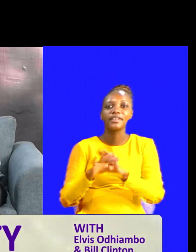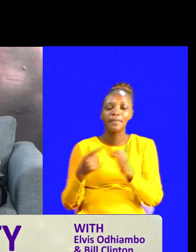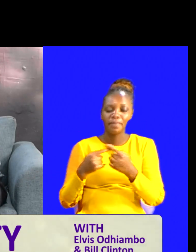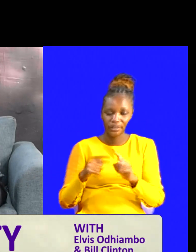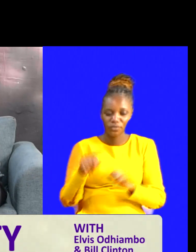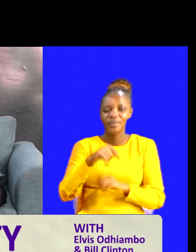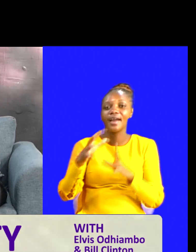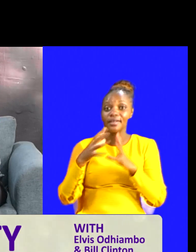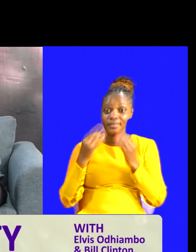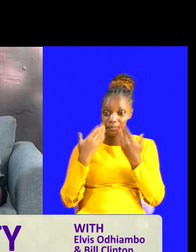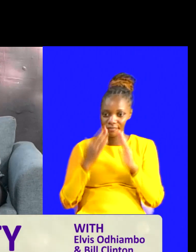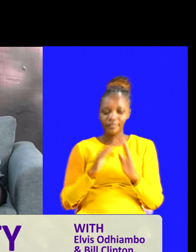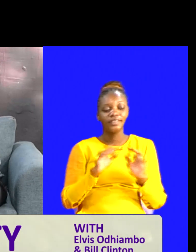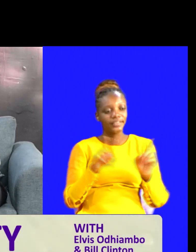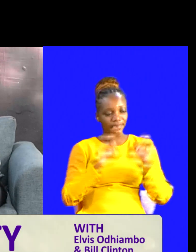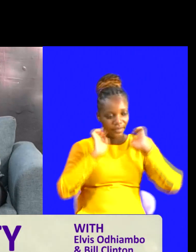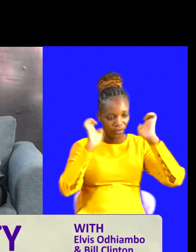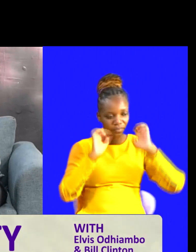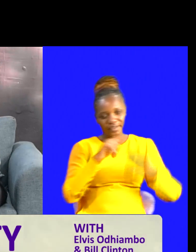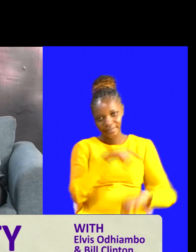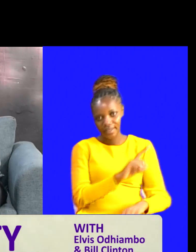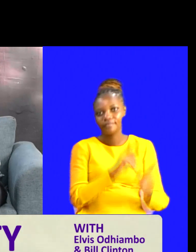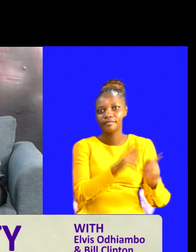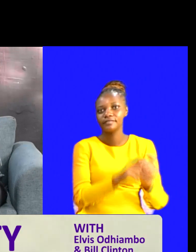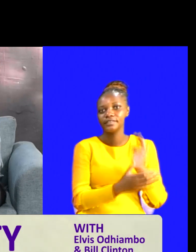that, you know, they are very good at it. So, right.